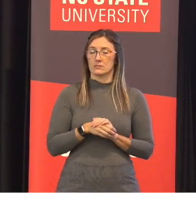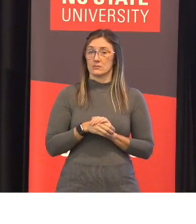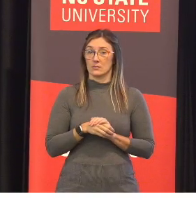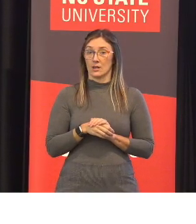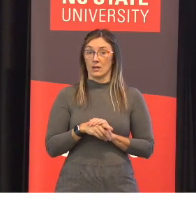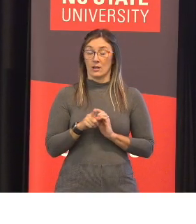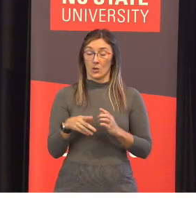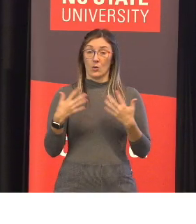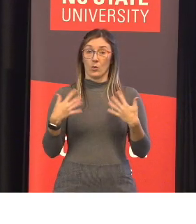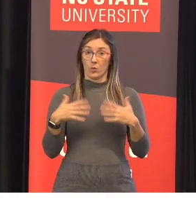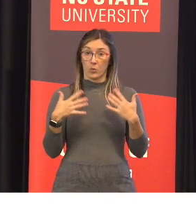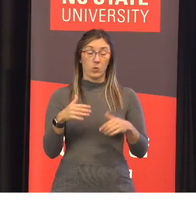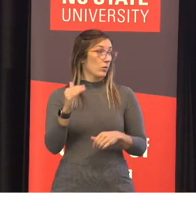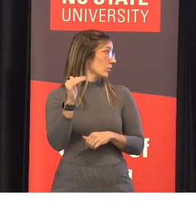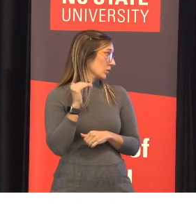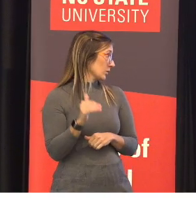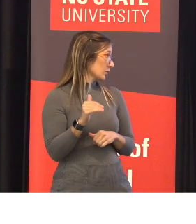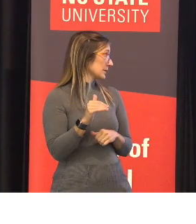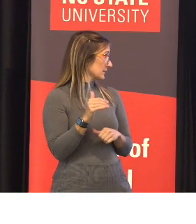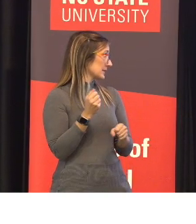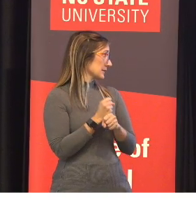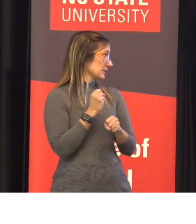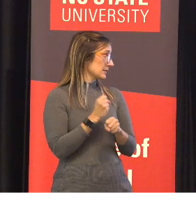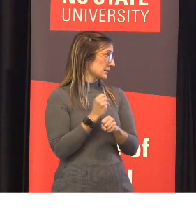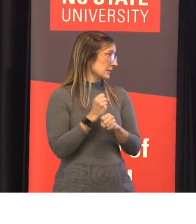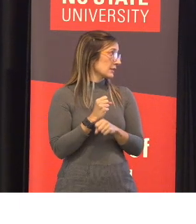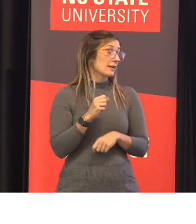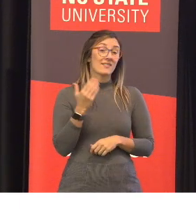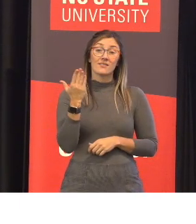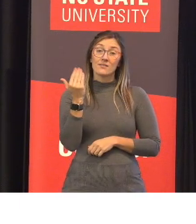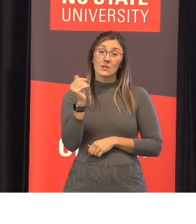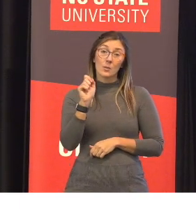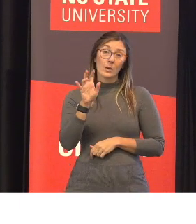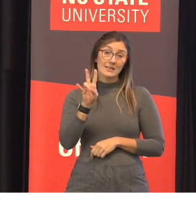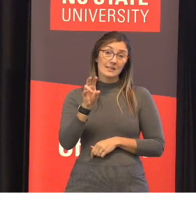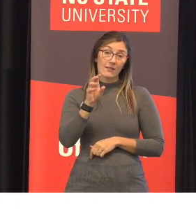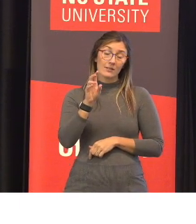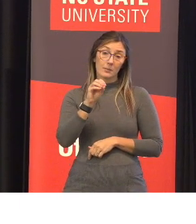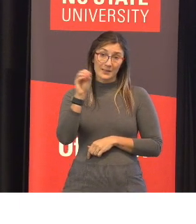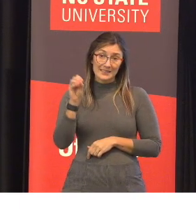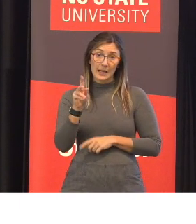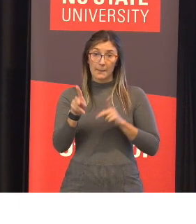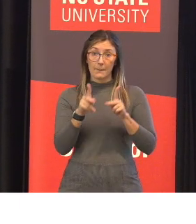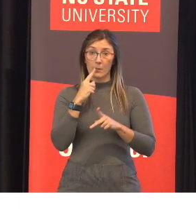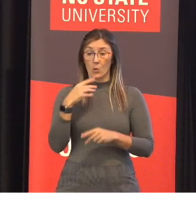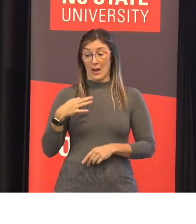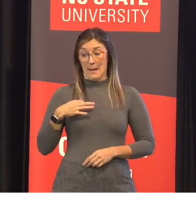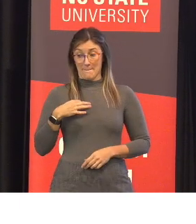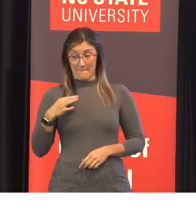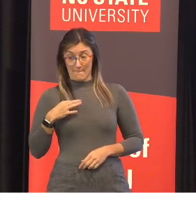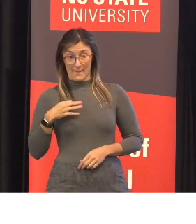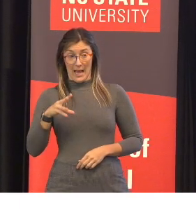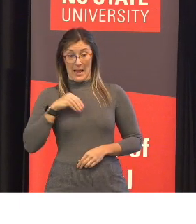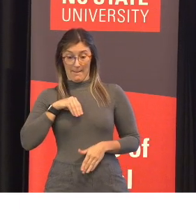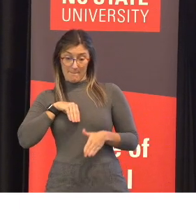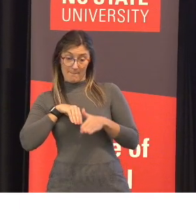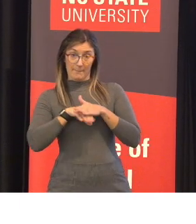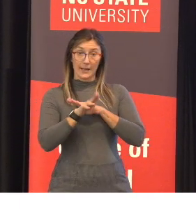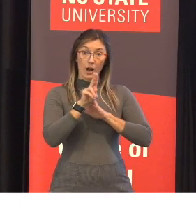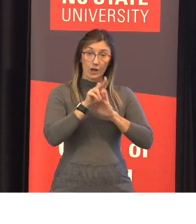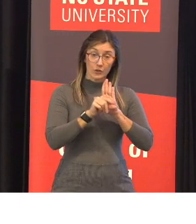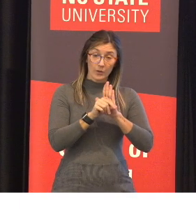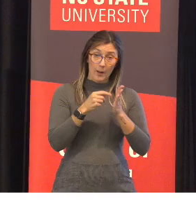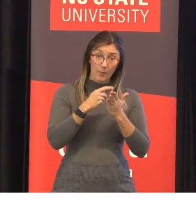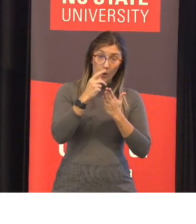15.7% of all students who apply and get in to an undergraduate